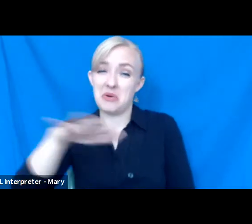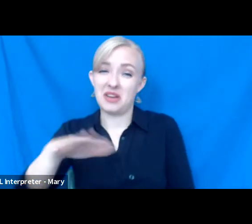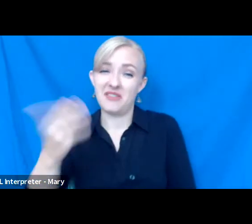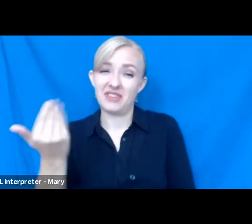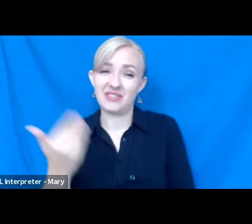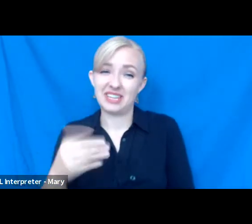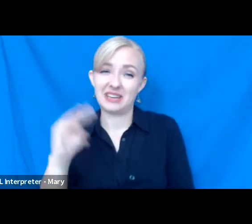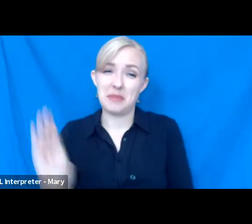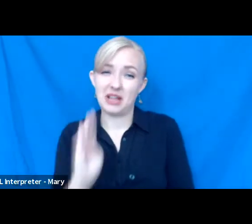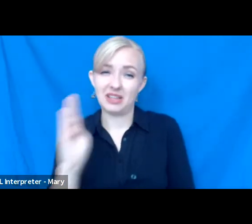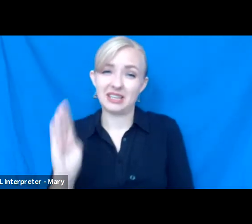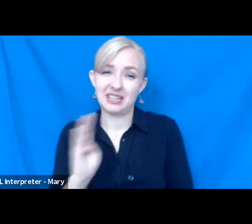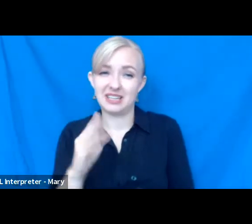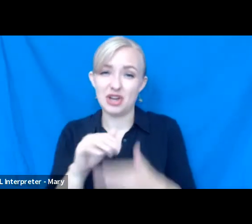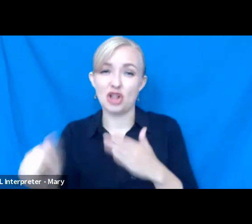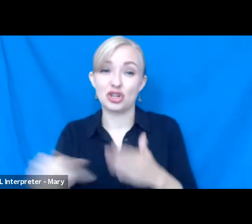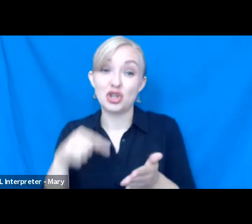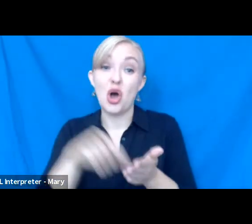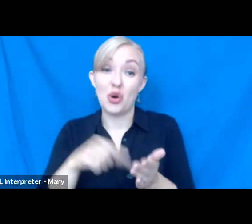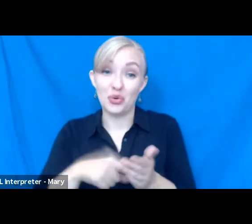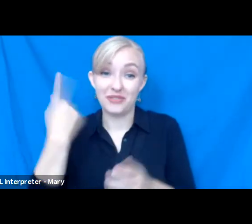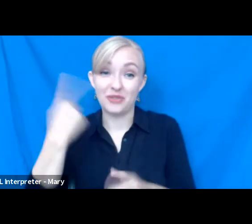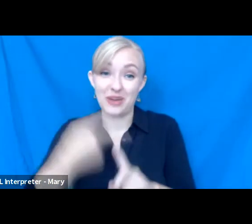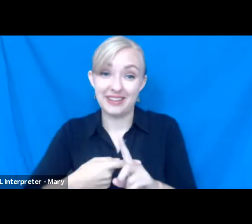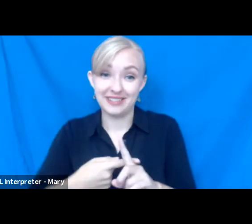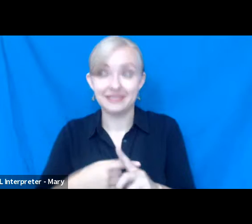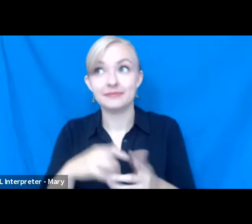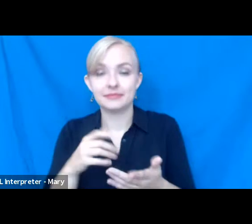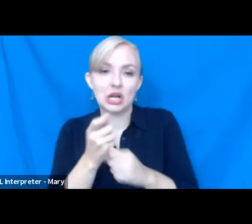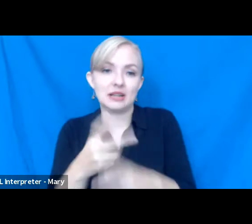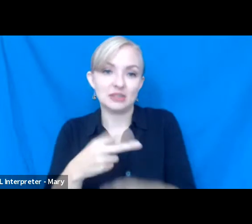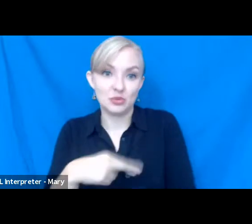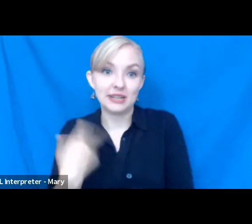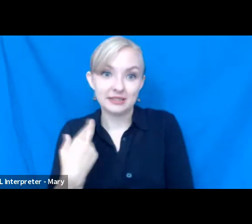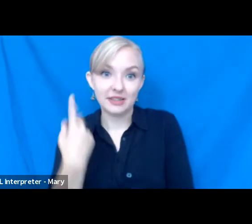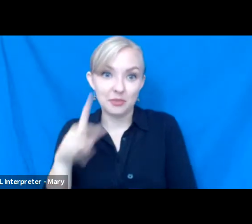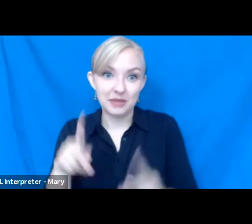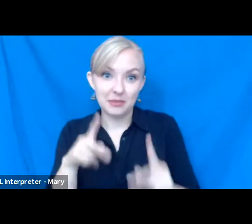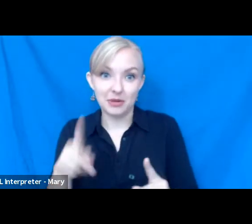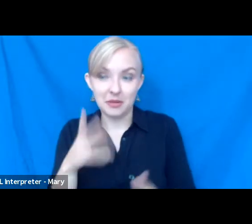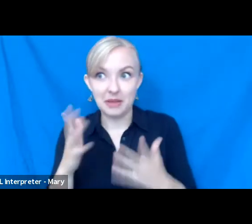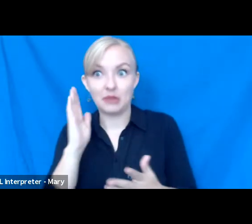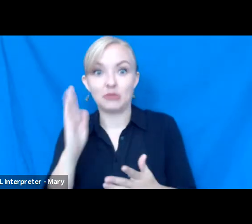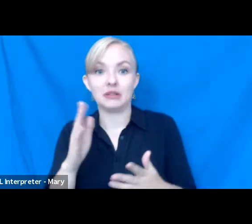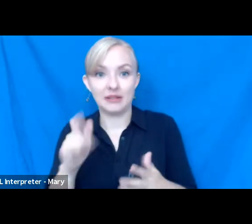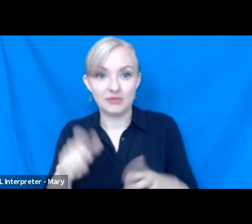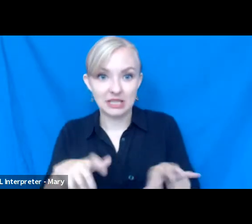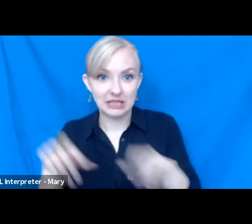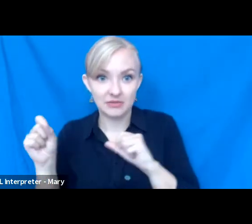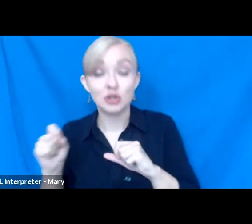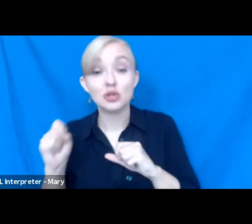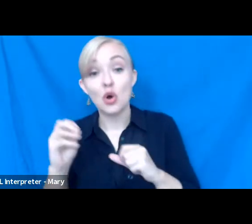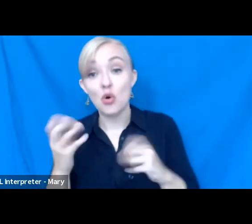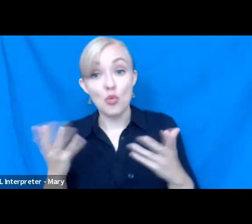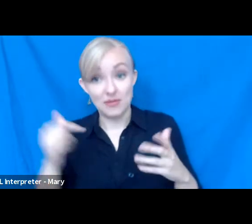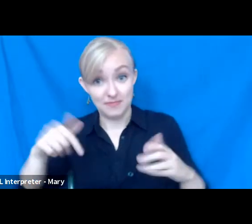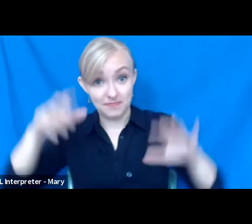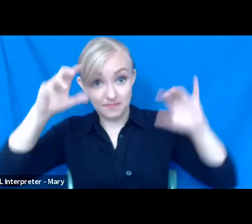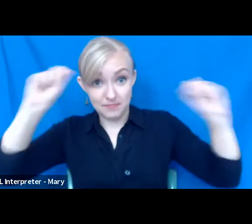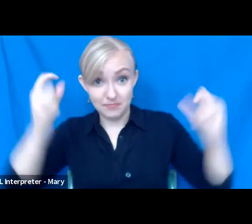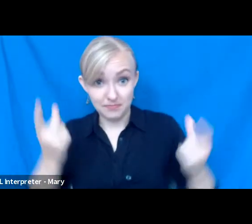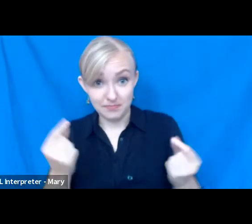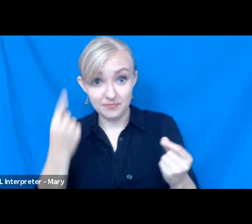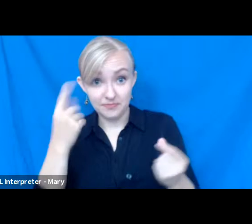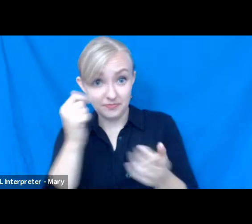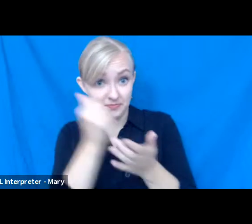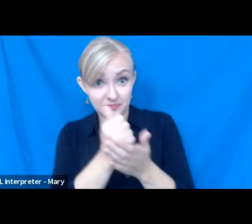owed in back rent, which puts people at risk. So what did the Biden and Harris administration do to keep